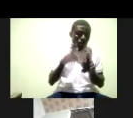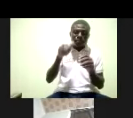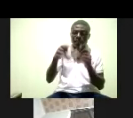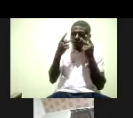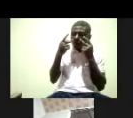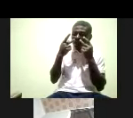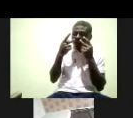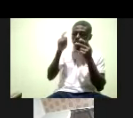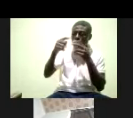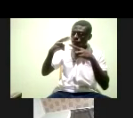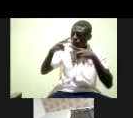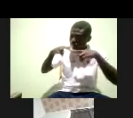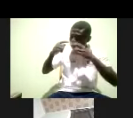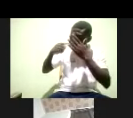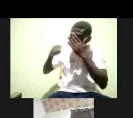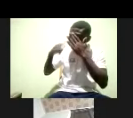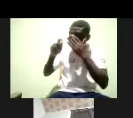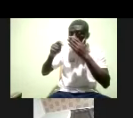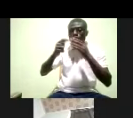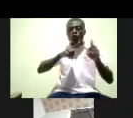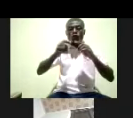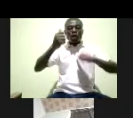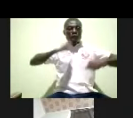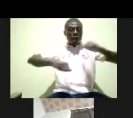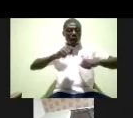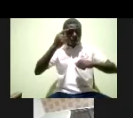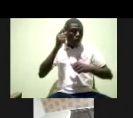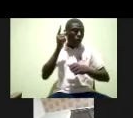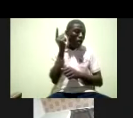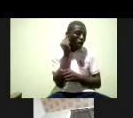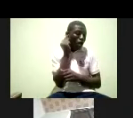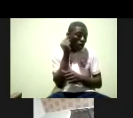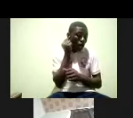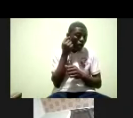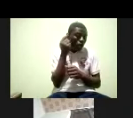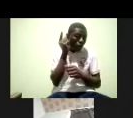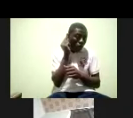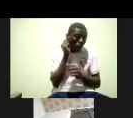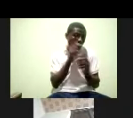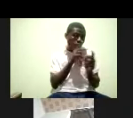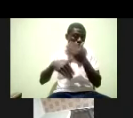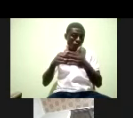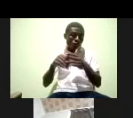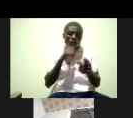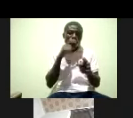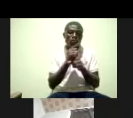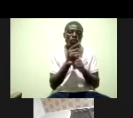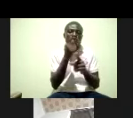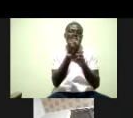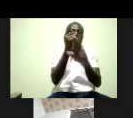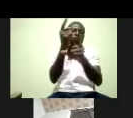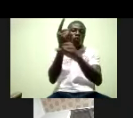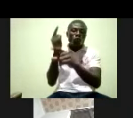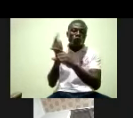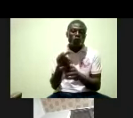the assessment for auditory processing disorder. it's not the related to regular